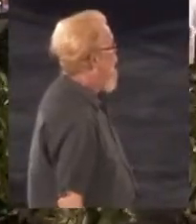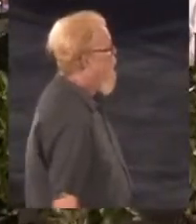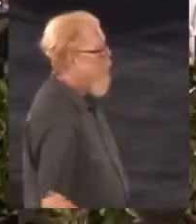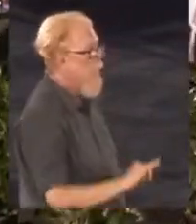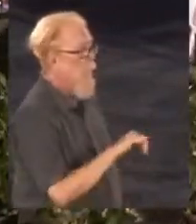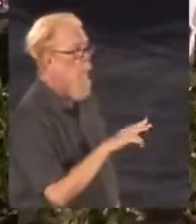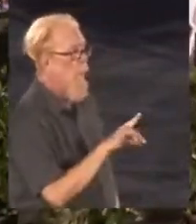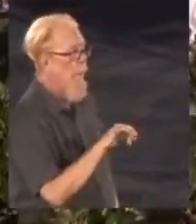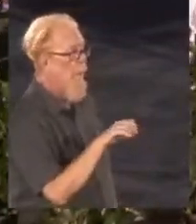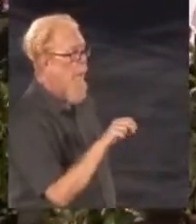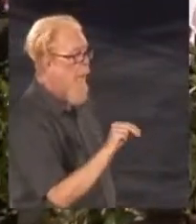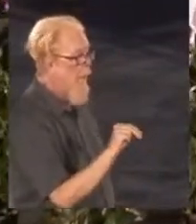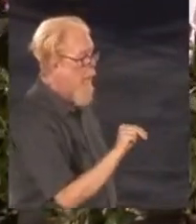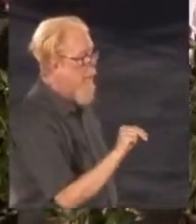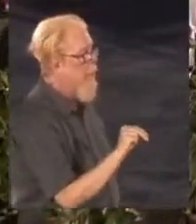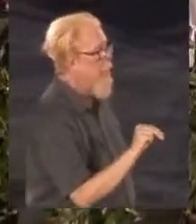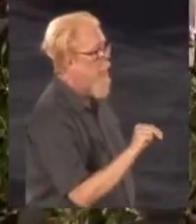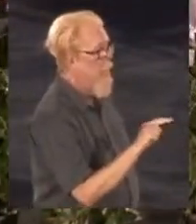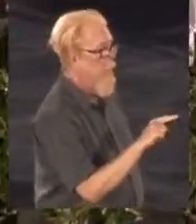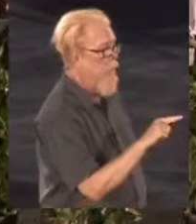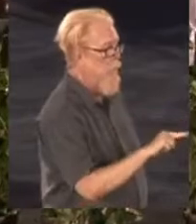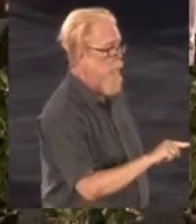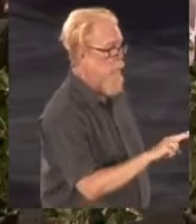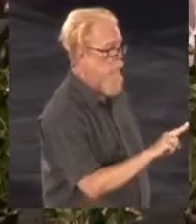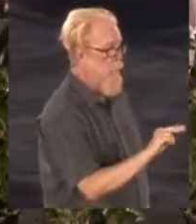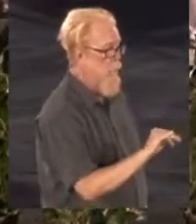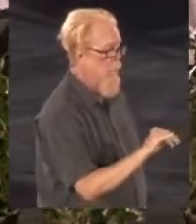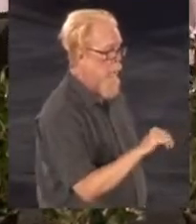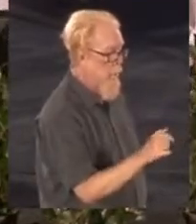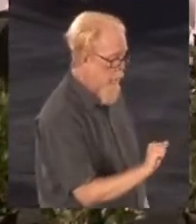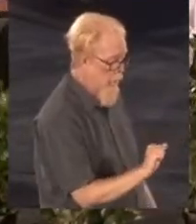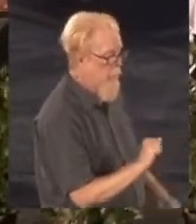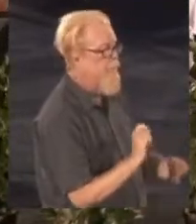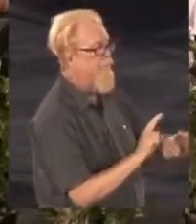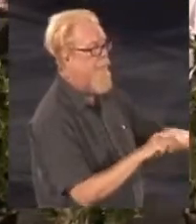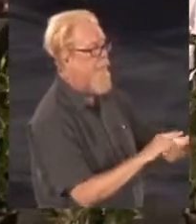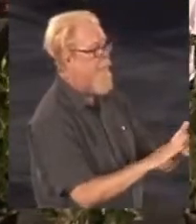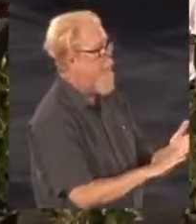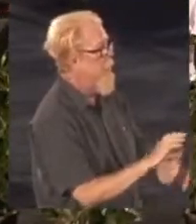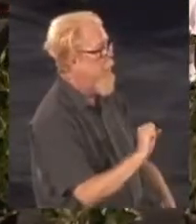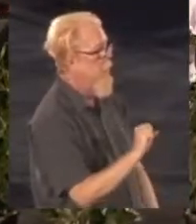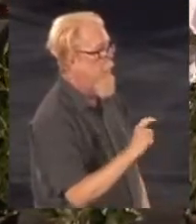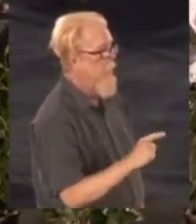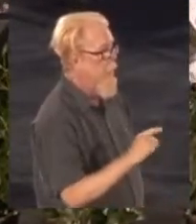Julian S. Zuniga will be attending St. Phillips